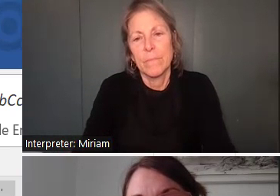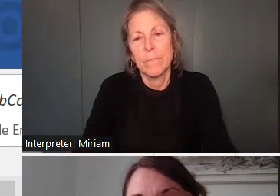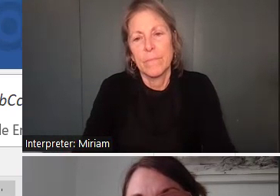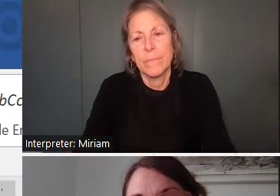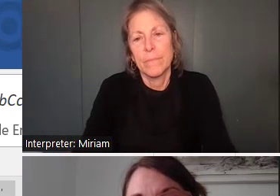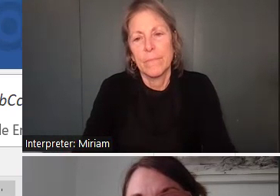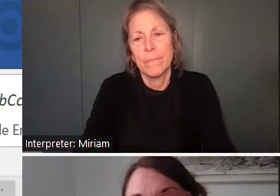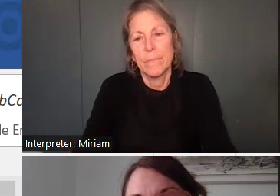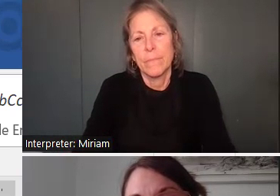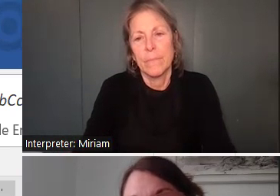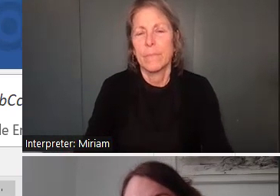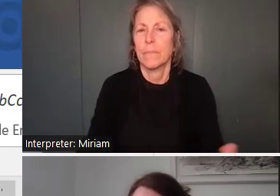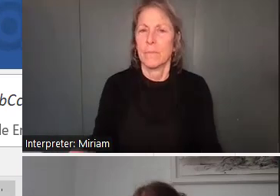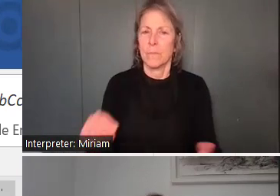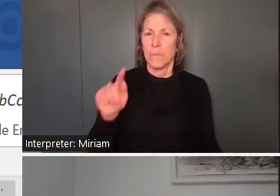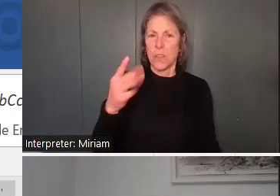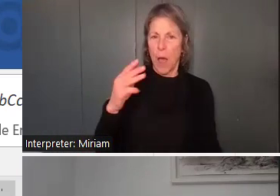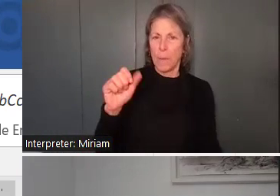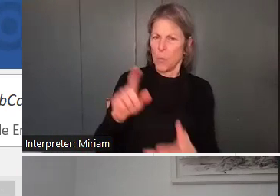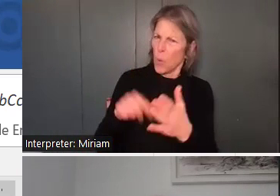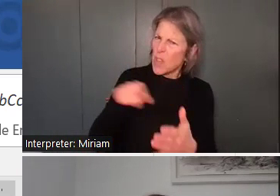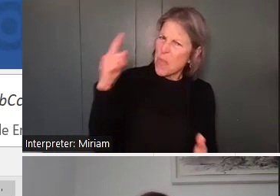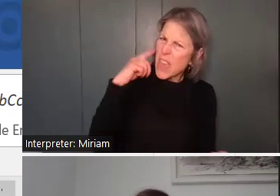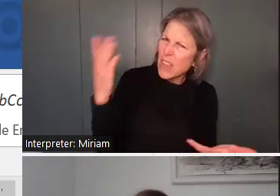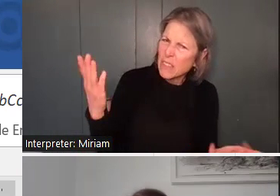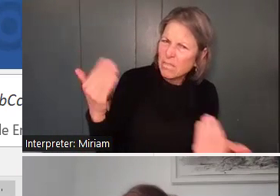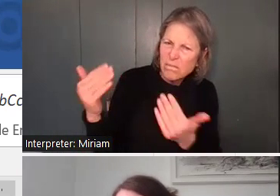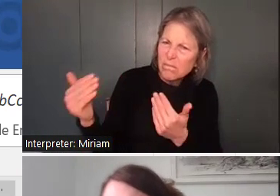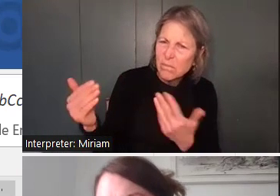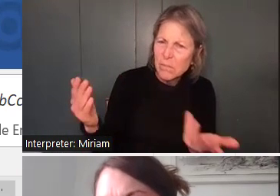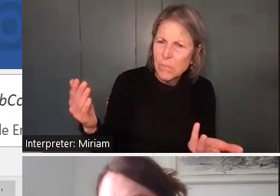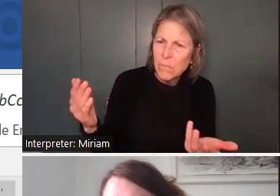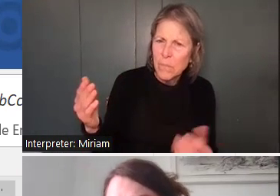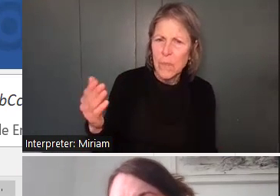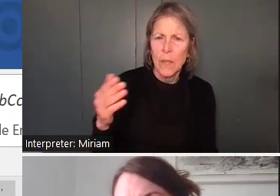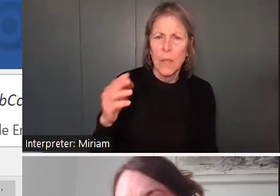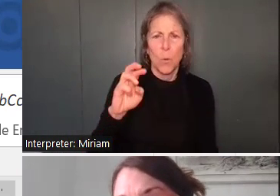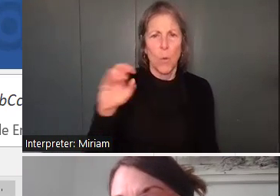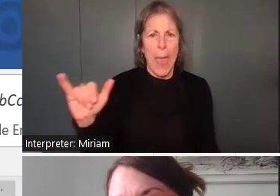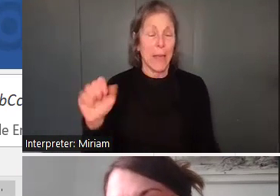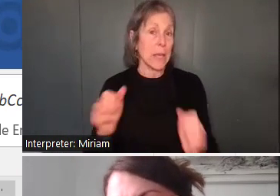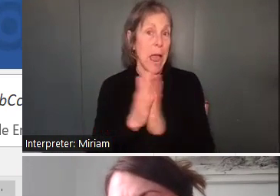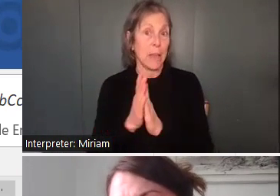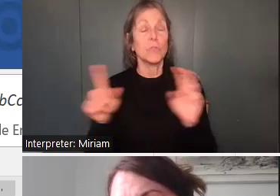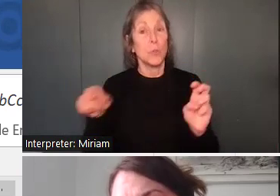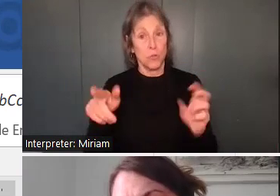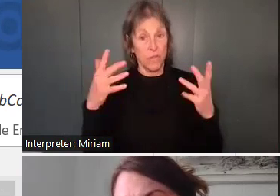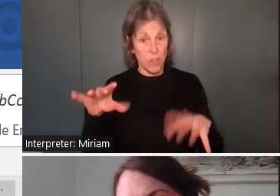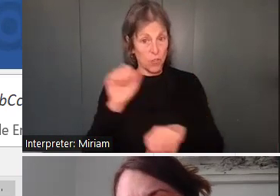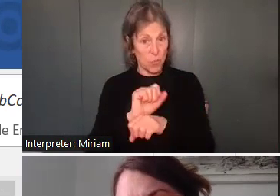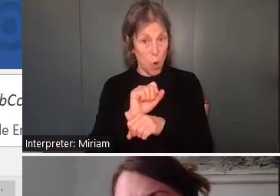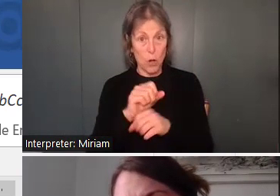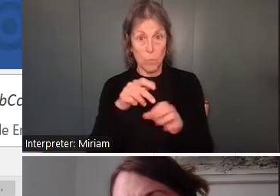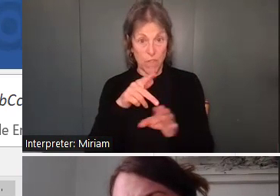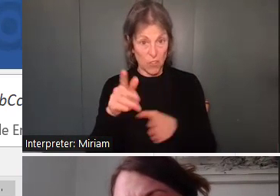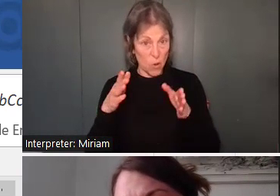What are other people thinking? I don't know really. Could we like just add like a question? Like, have you worked in a professional capacity